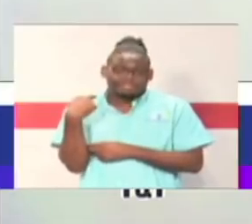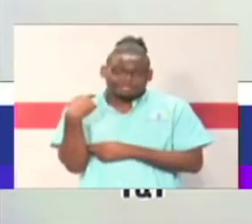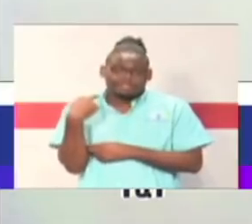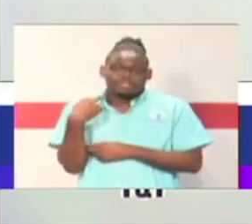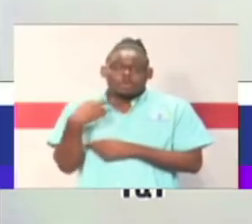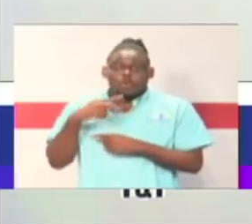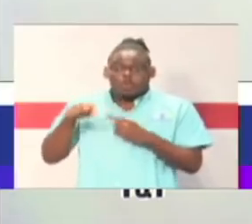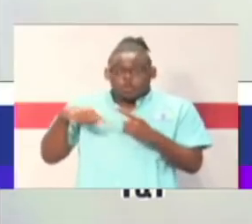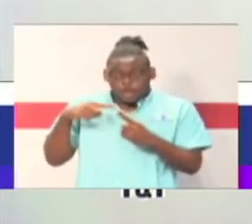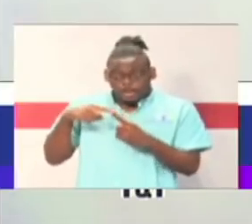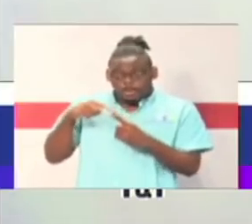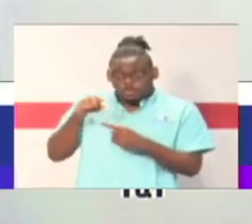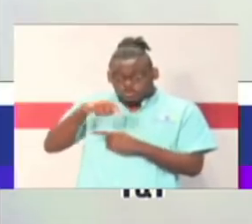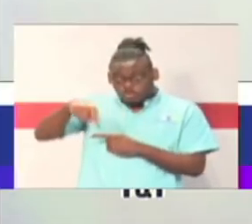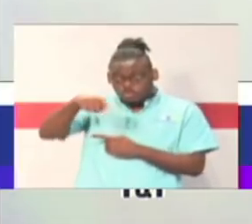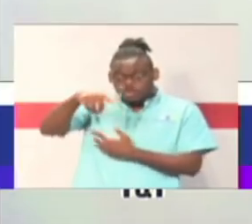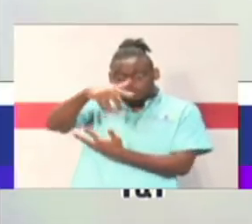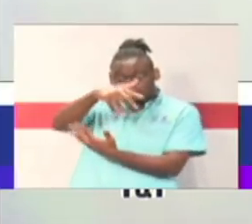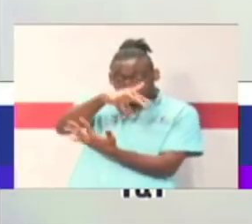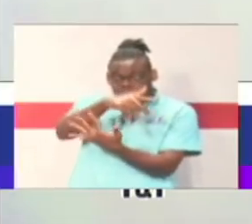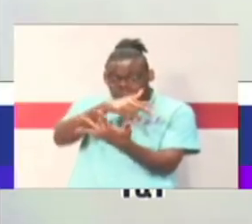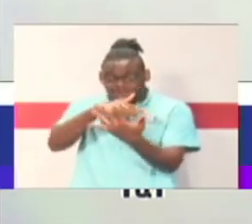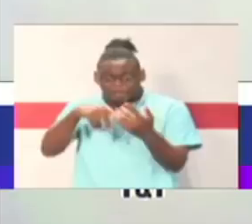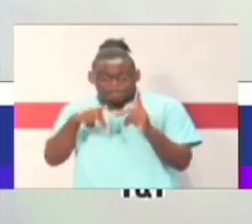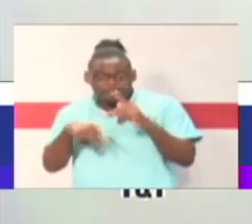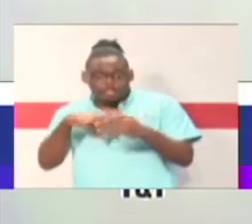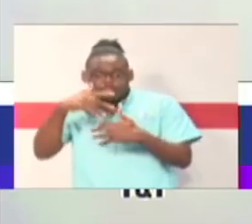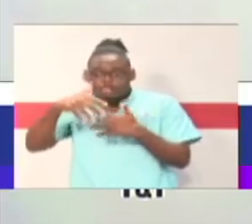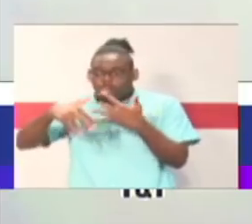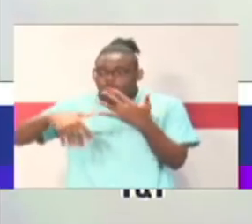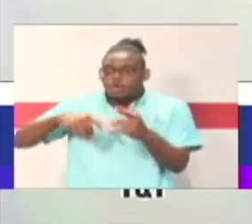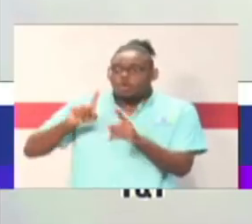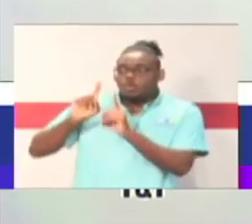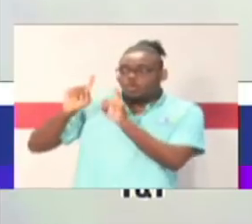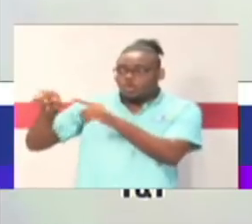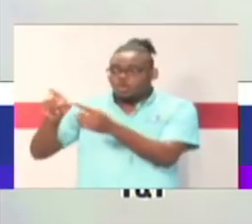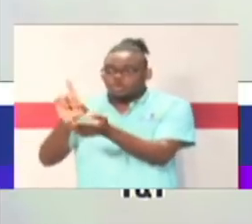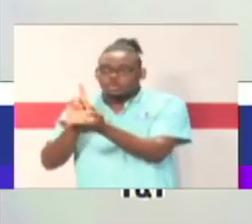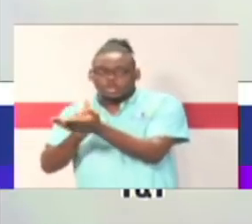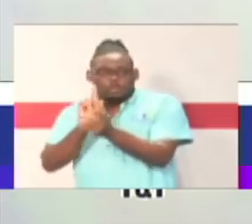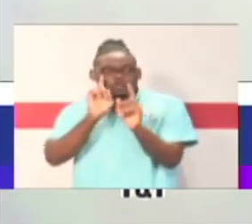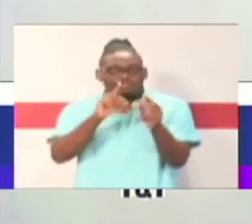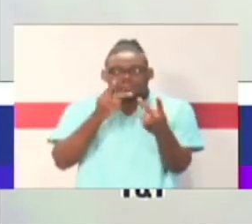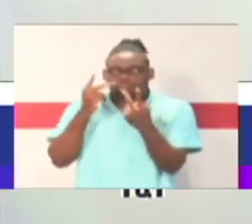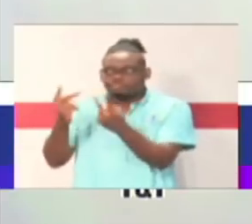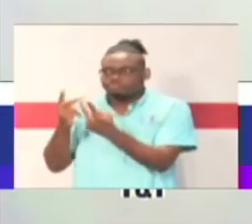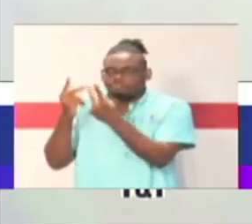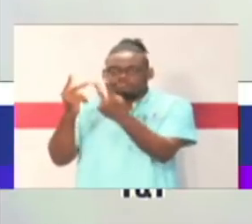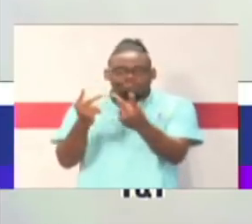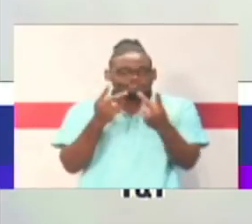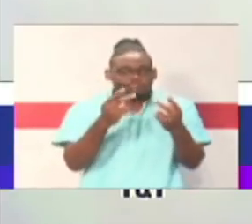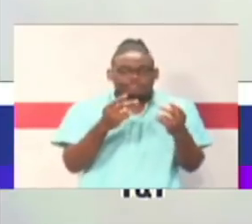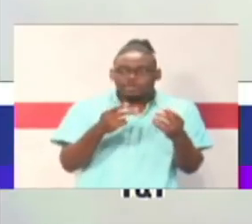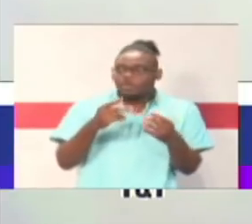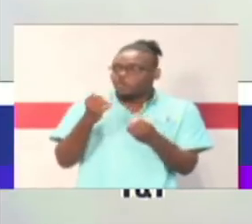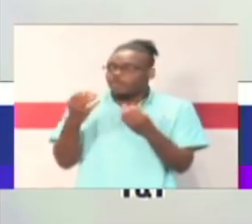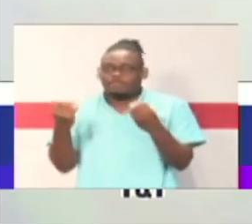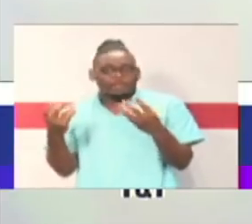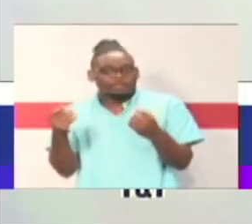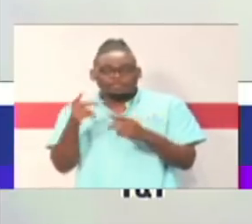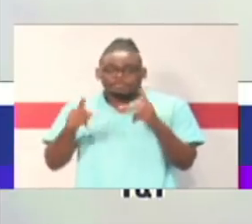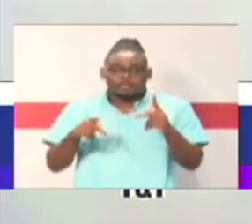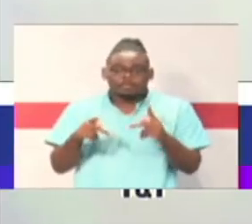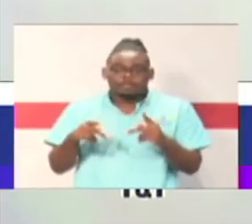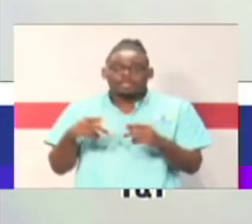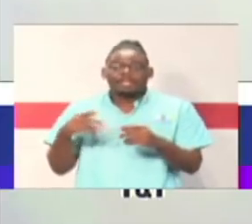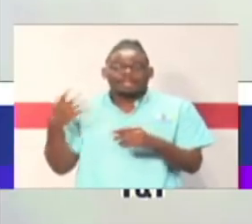with your household members, going to clinic appointments, day-to-day errands. And compared to the COVID virus we saw last year,